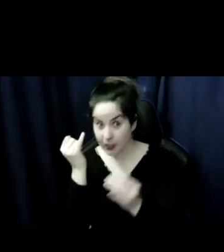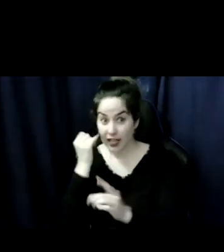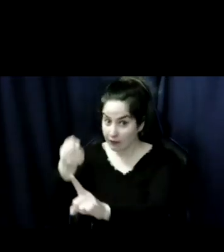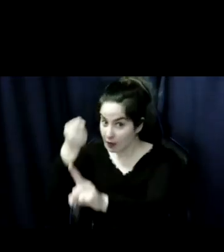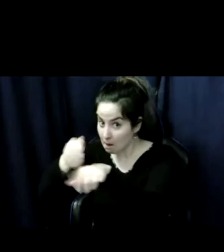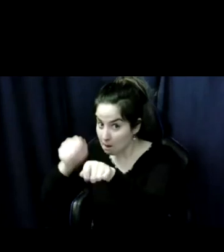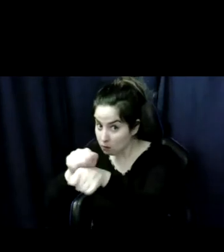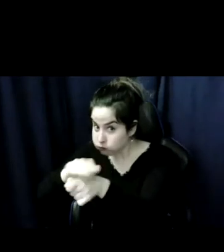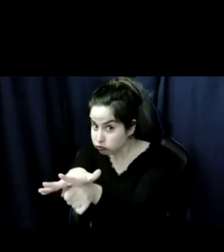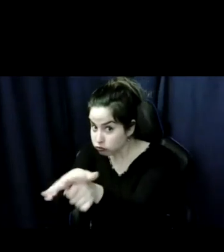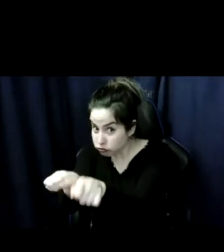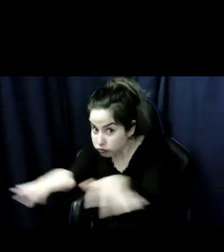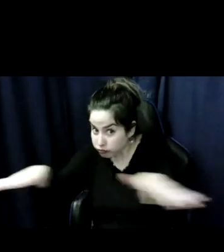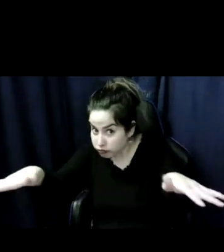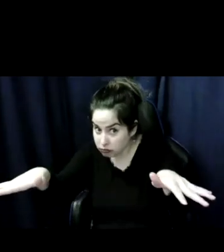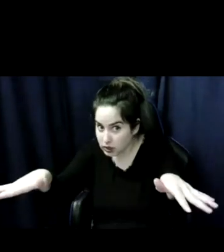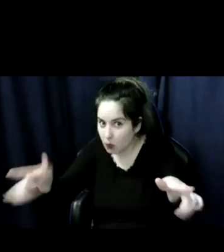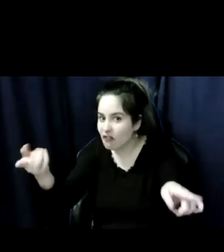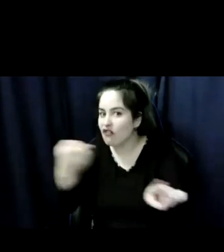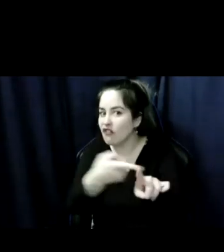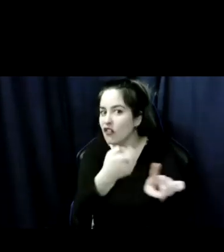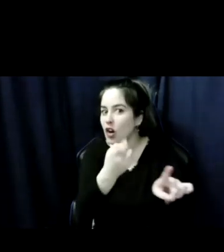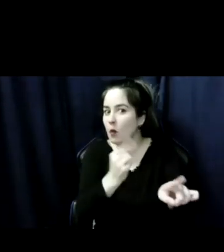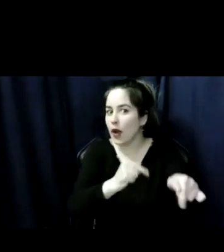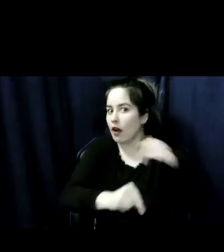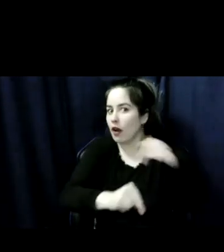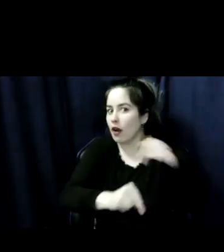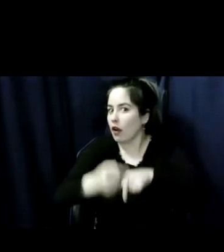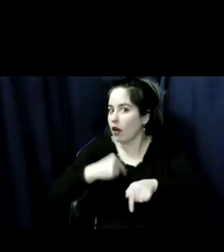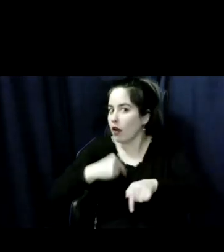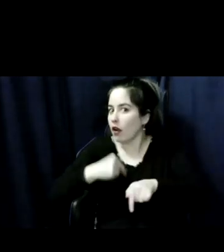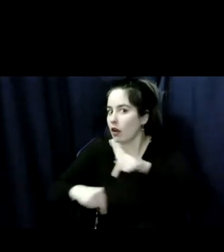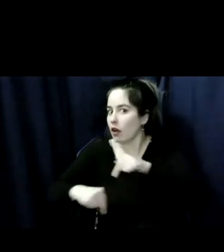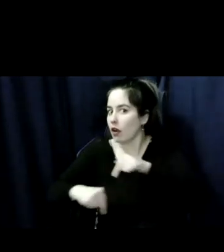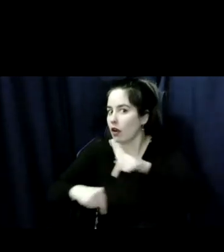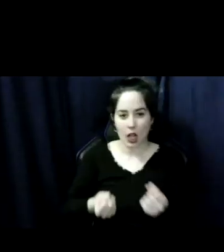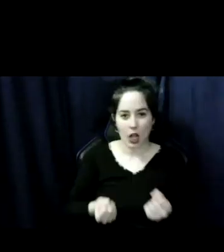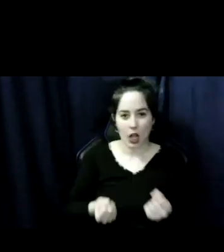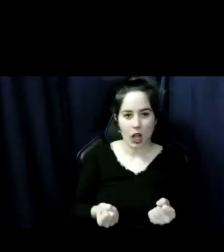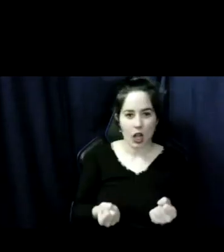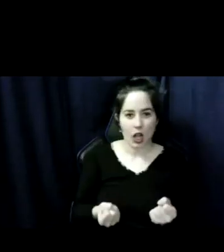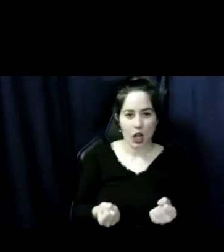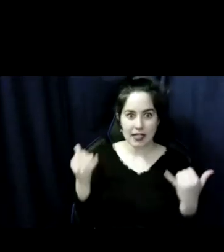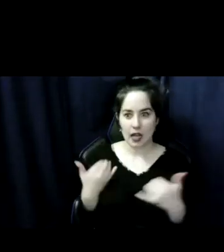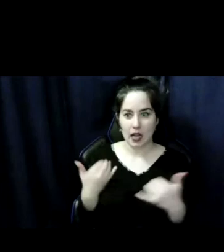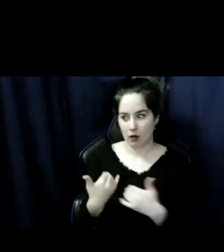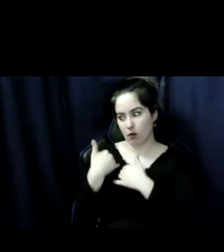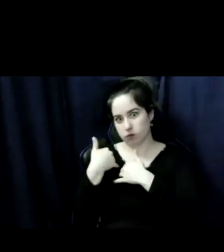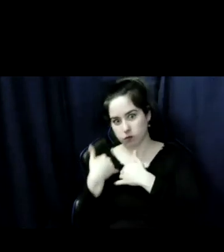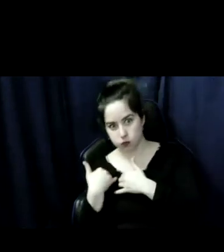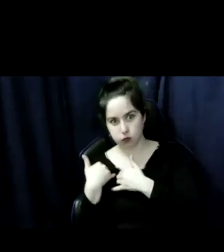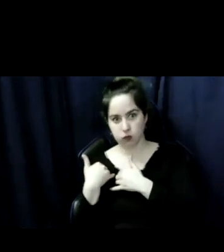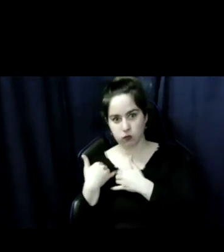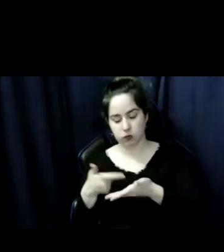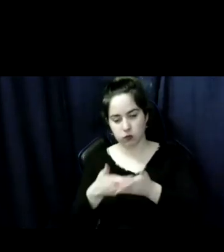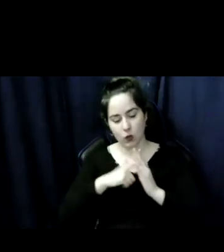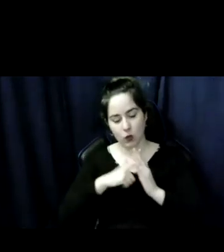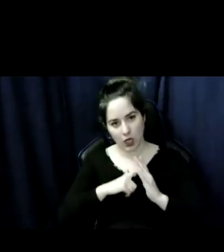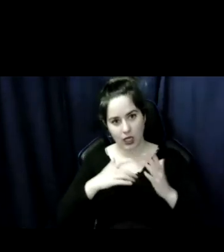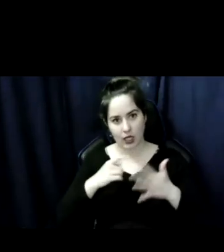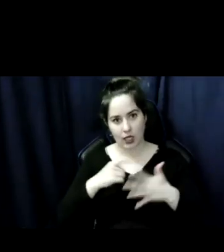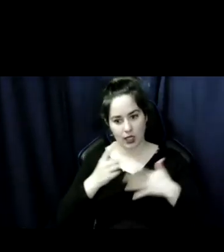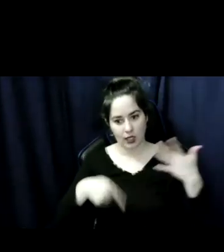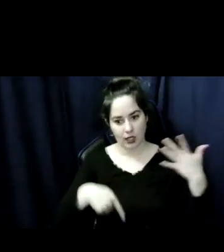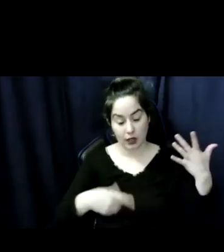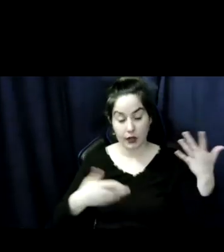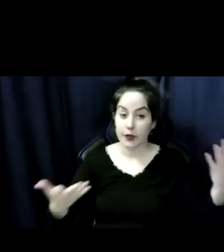been put on the shoulders of a company. And is that something that will have to, for